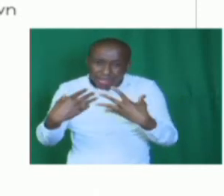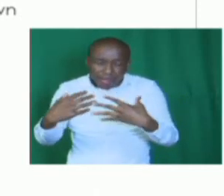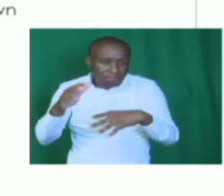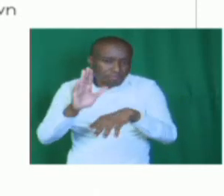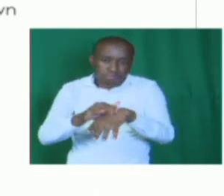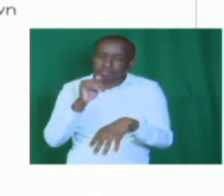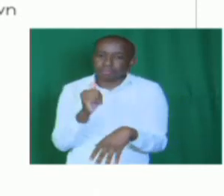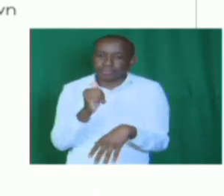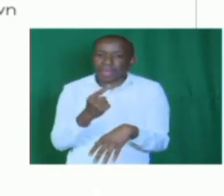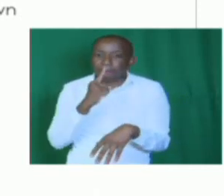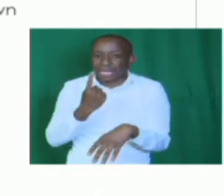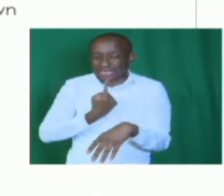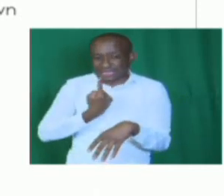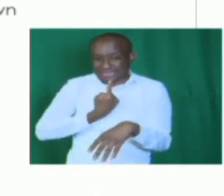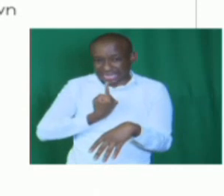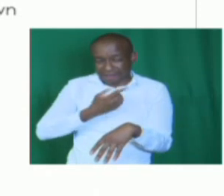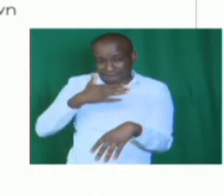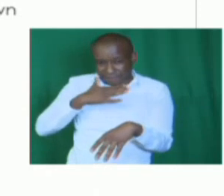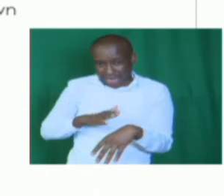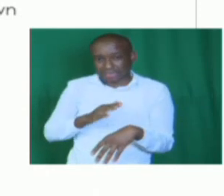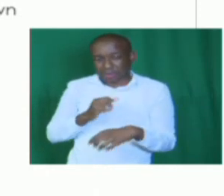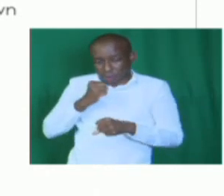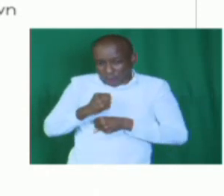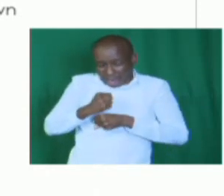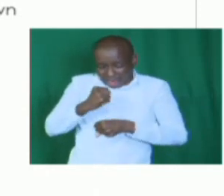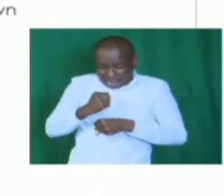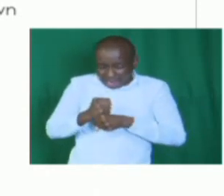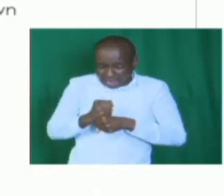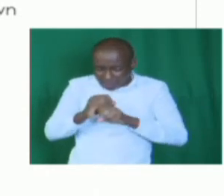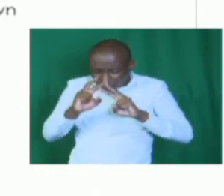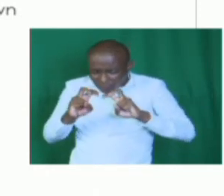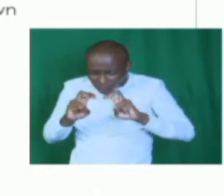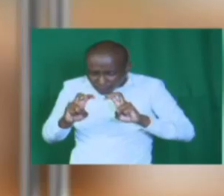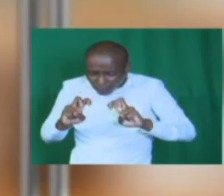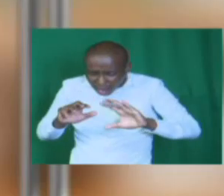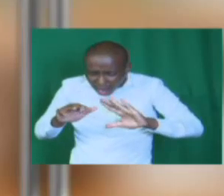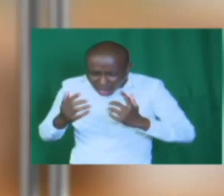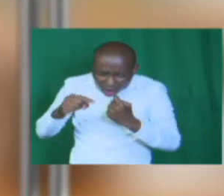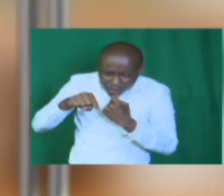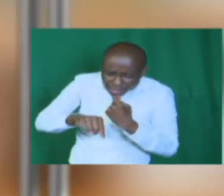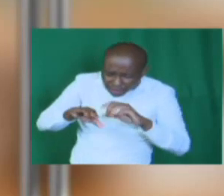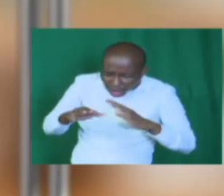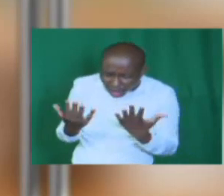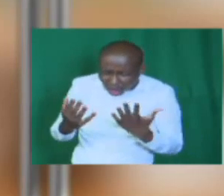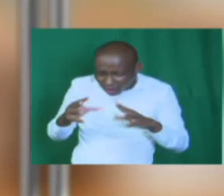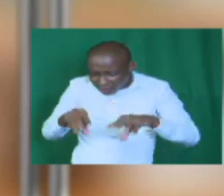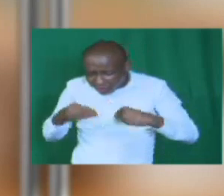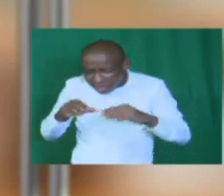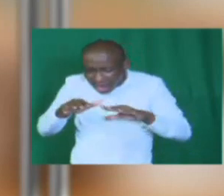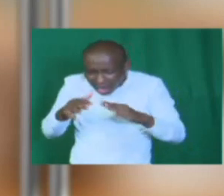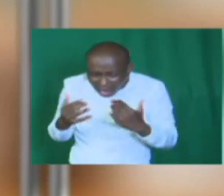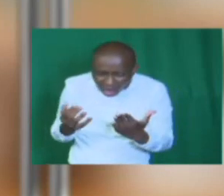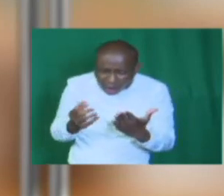to you. So then it is your task to then deduce the meaning, find out what